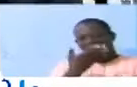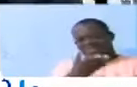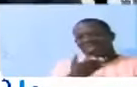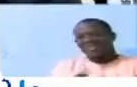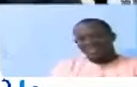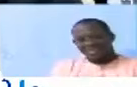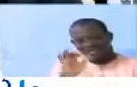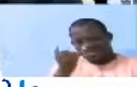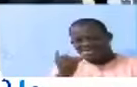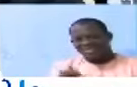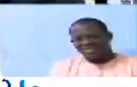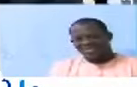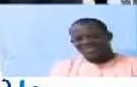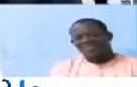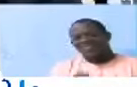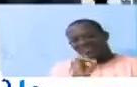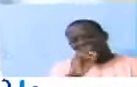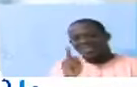are the people there. Okay.